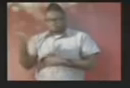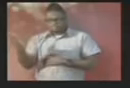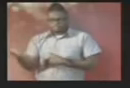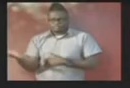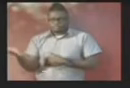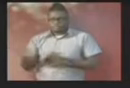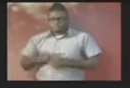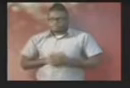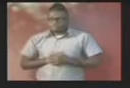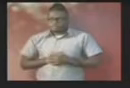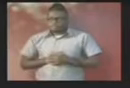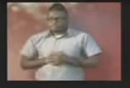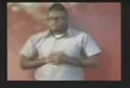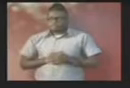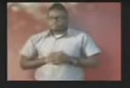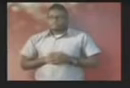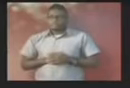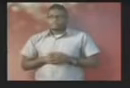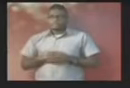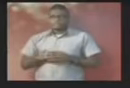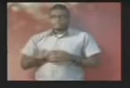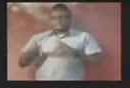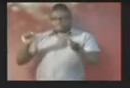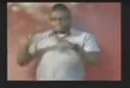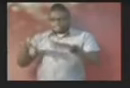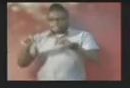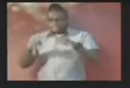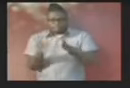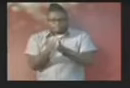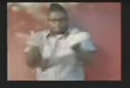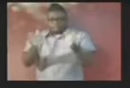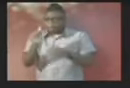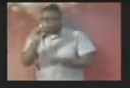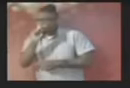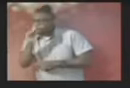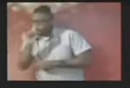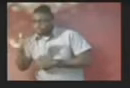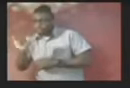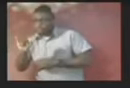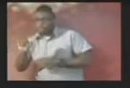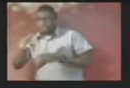So, in terms of our testing so far at the public and private facilities, we have conducted